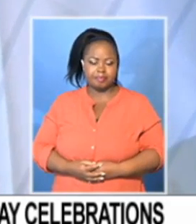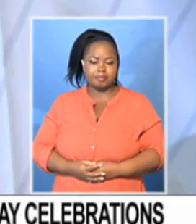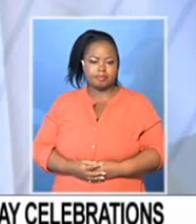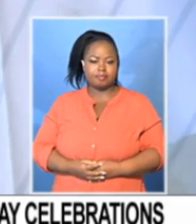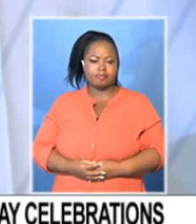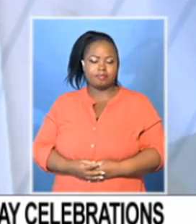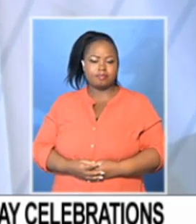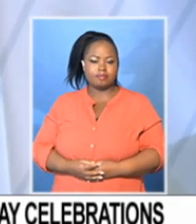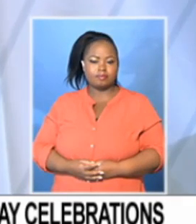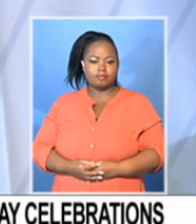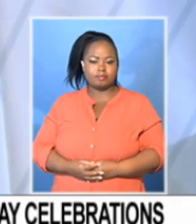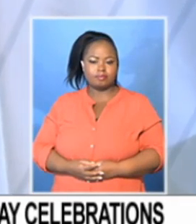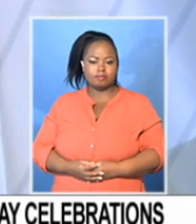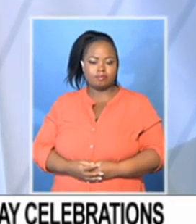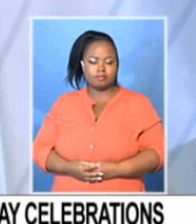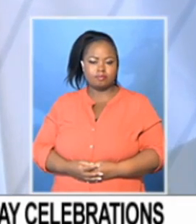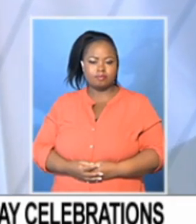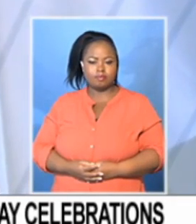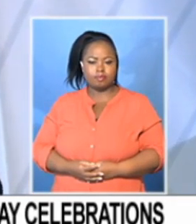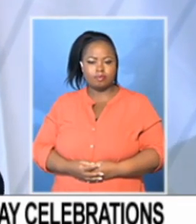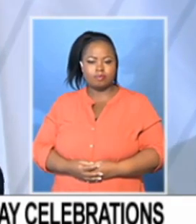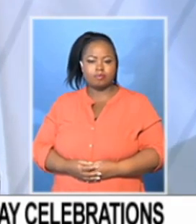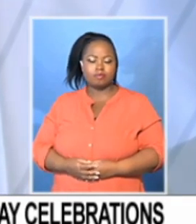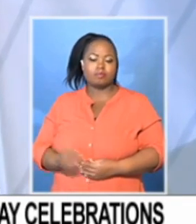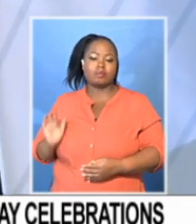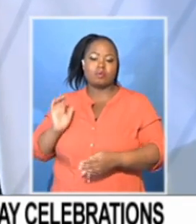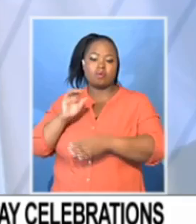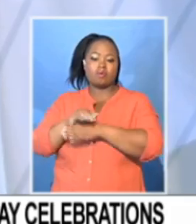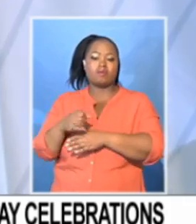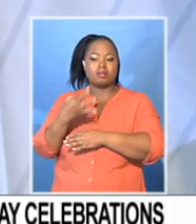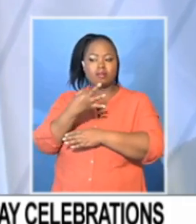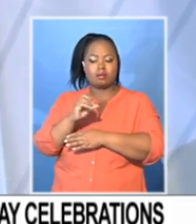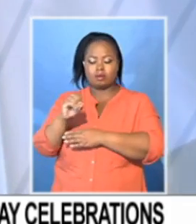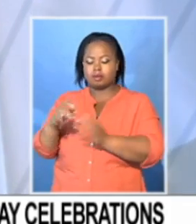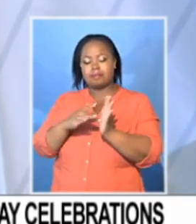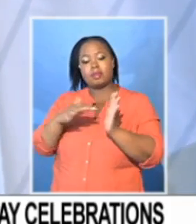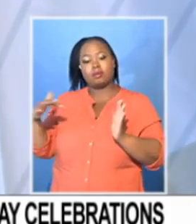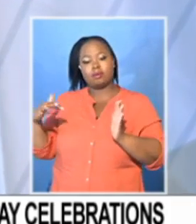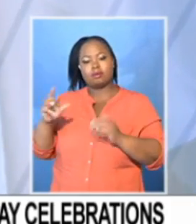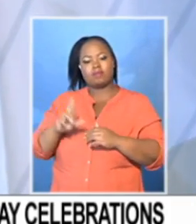Over 300 million rand worth of foods,